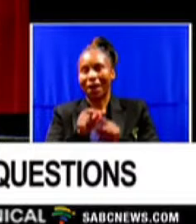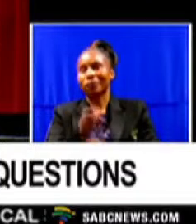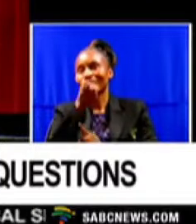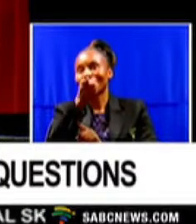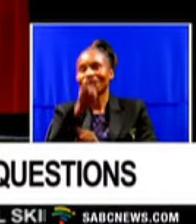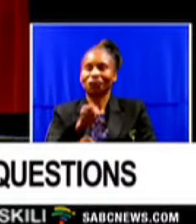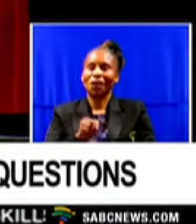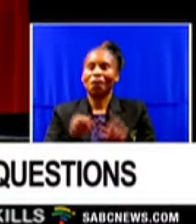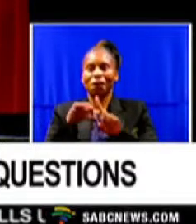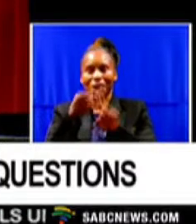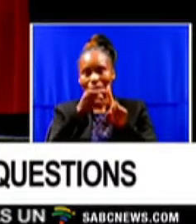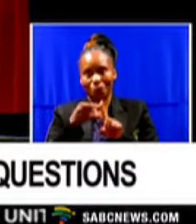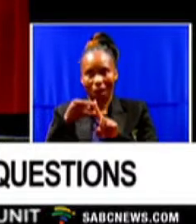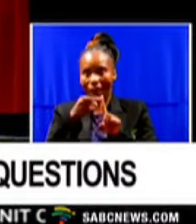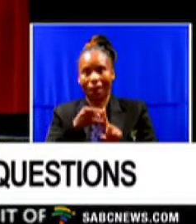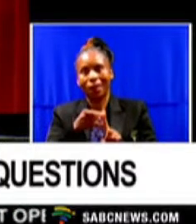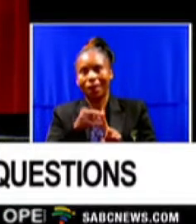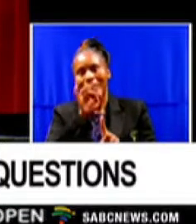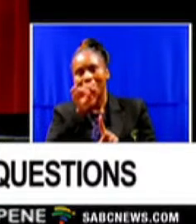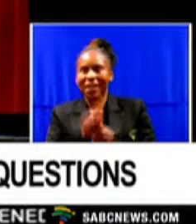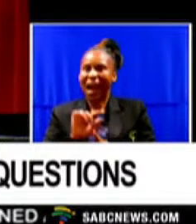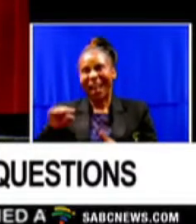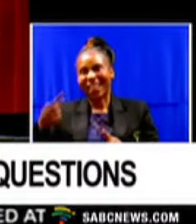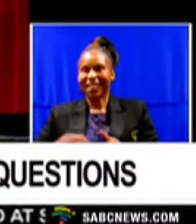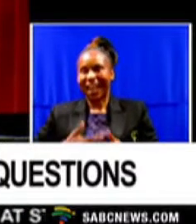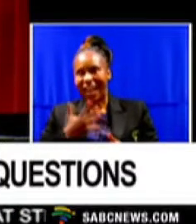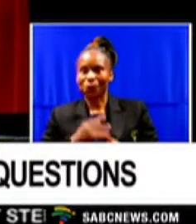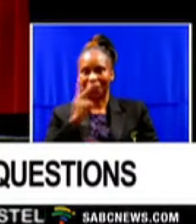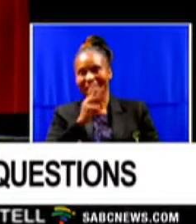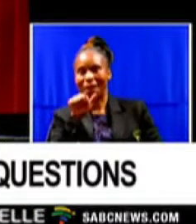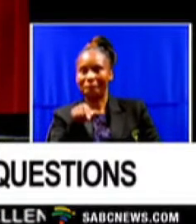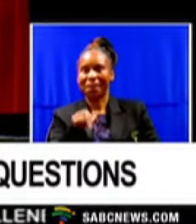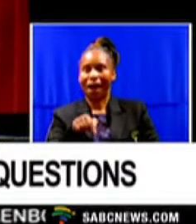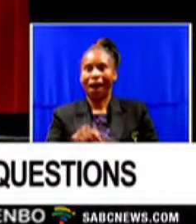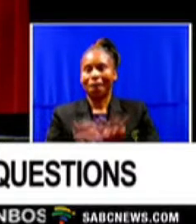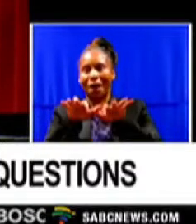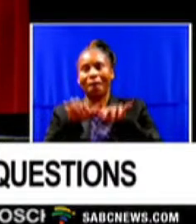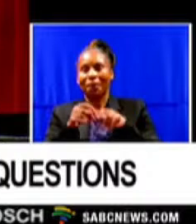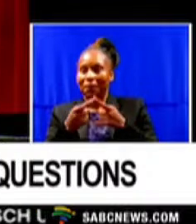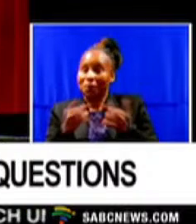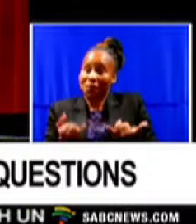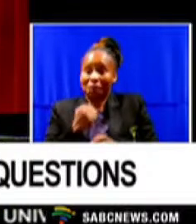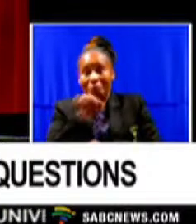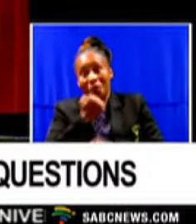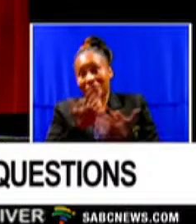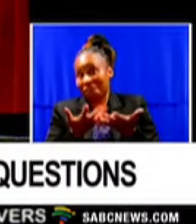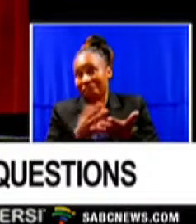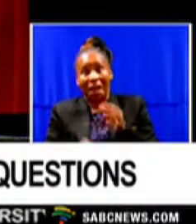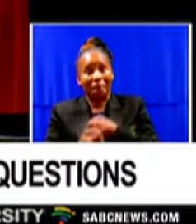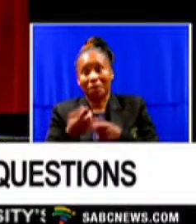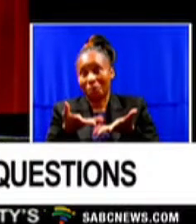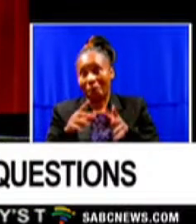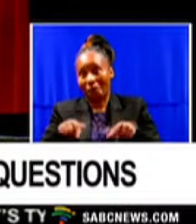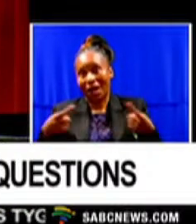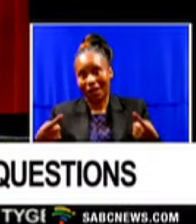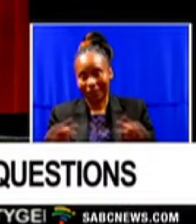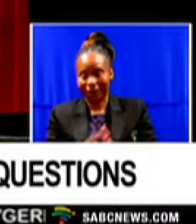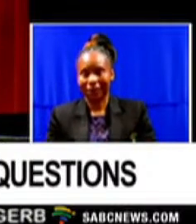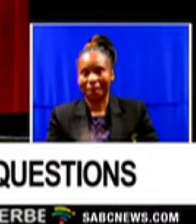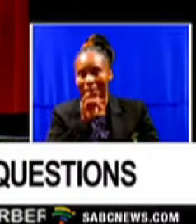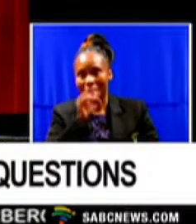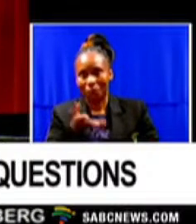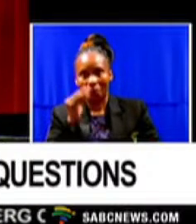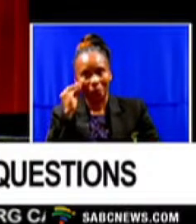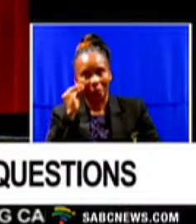indication which questions their members wish to pose a supplementary question to. Adequate notice was given to parties for this